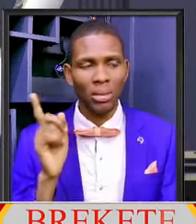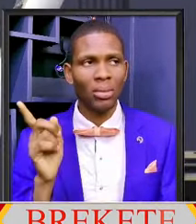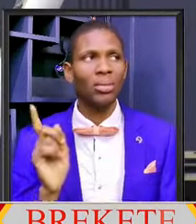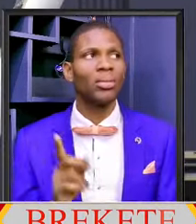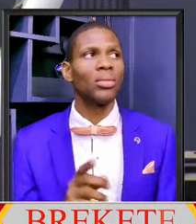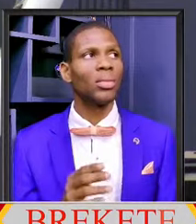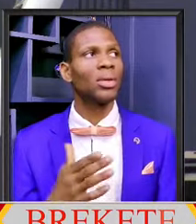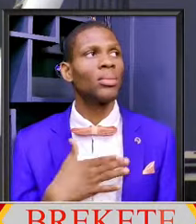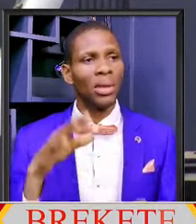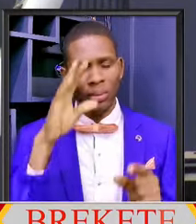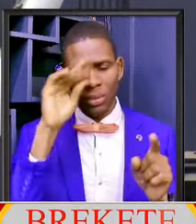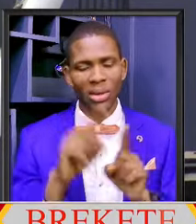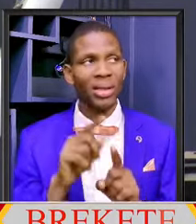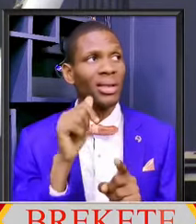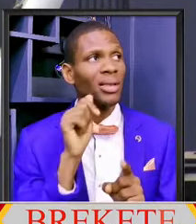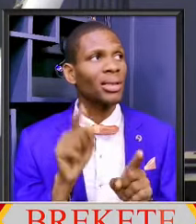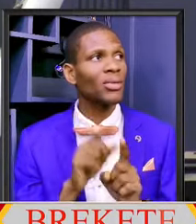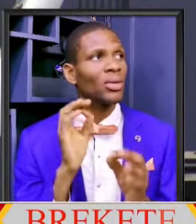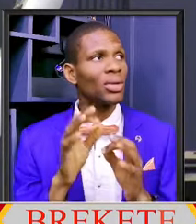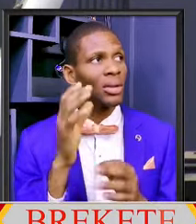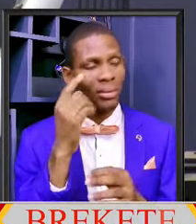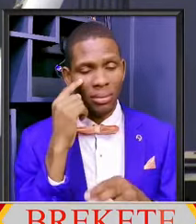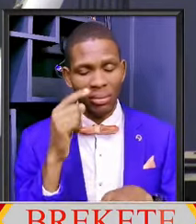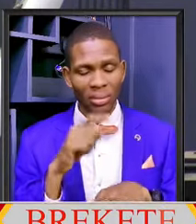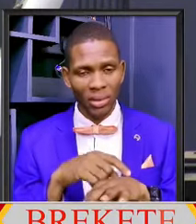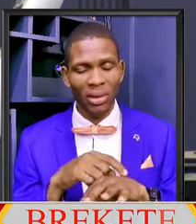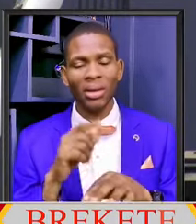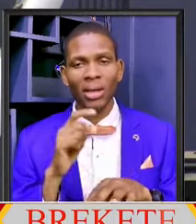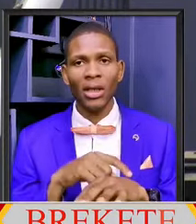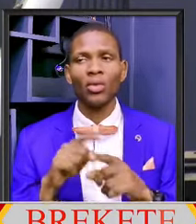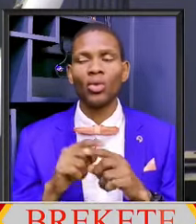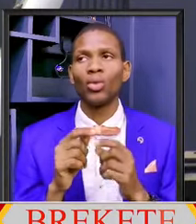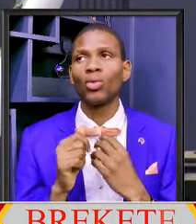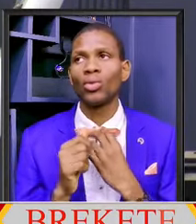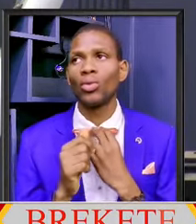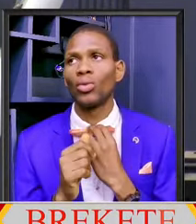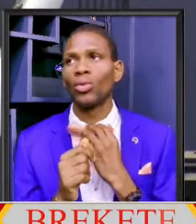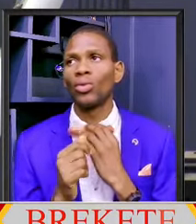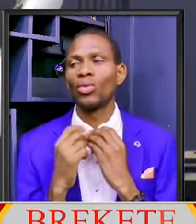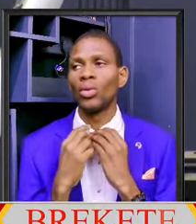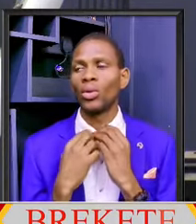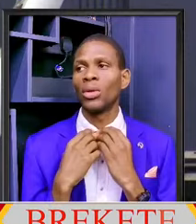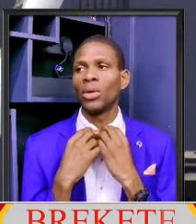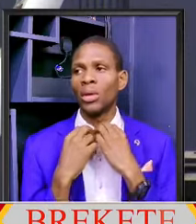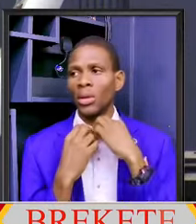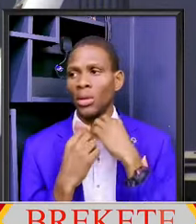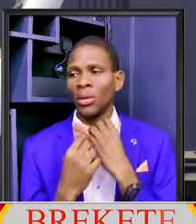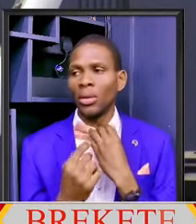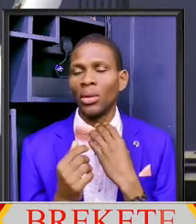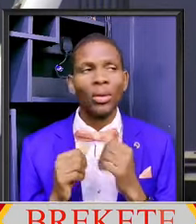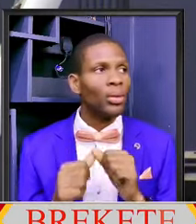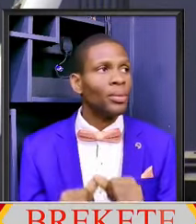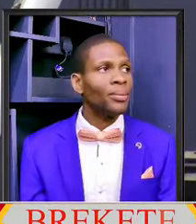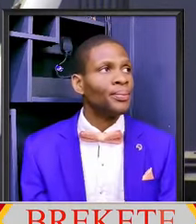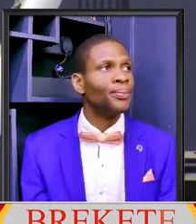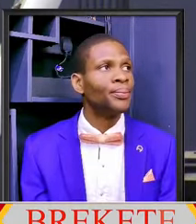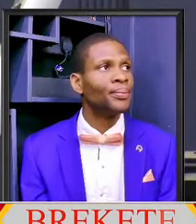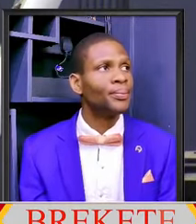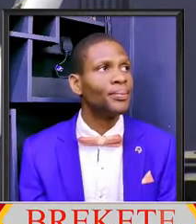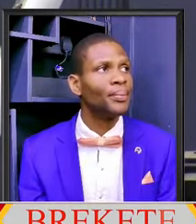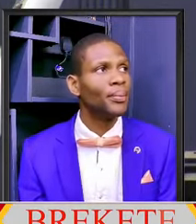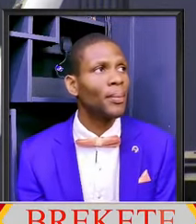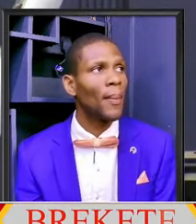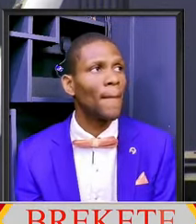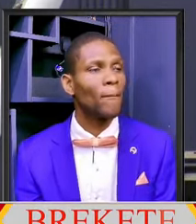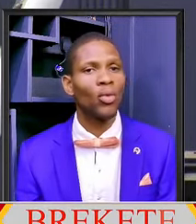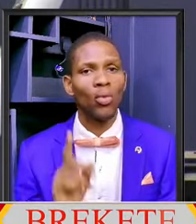My brothers, my sisters, if you are looking on a sister time, don't they give a signal to do it in signal, make we continue to the van, no, they go. Yes, you get one young